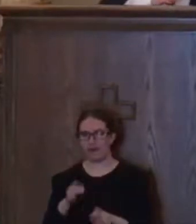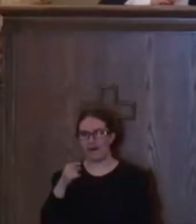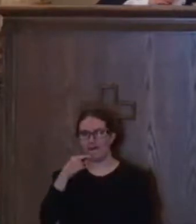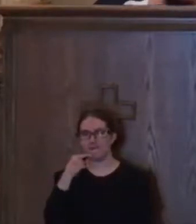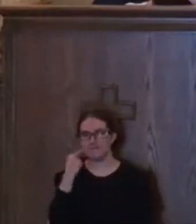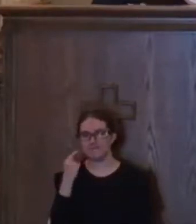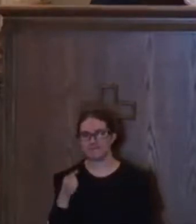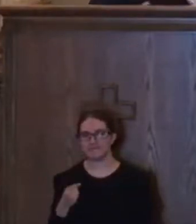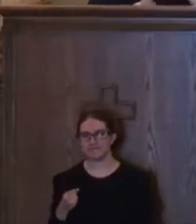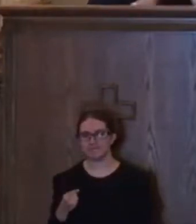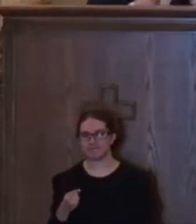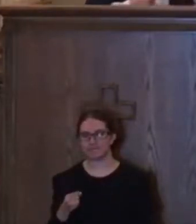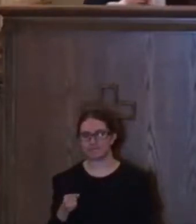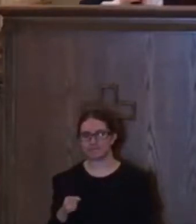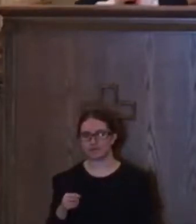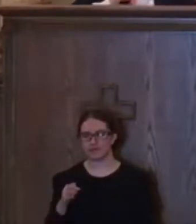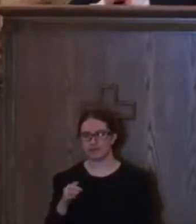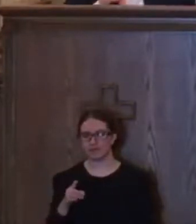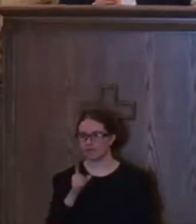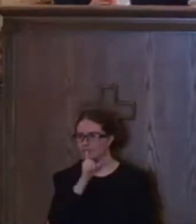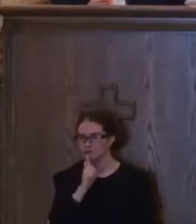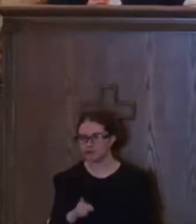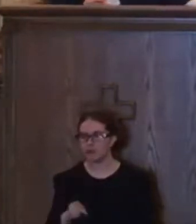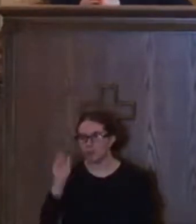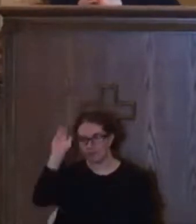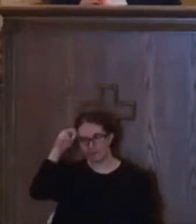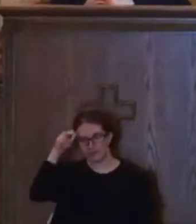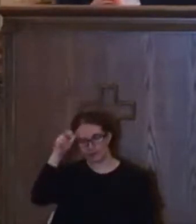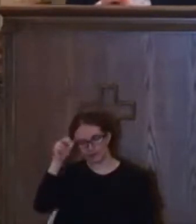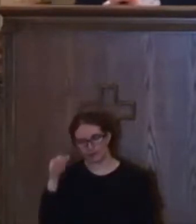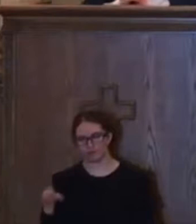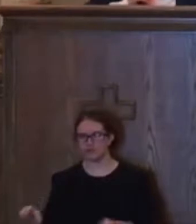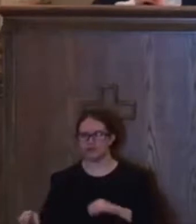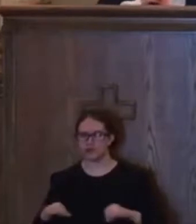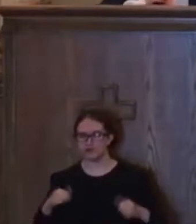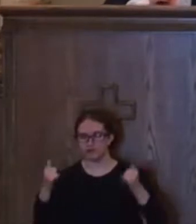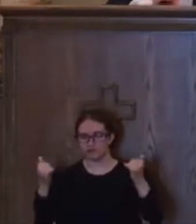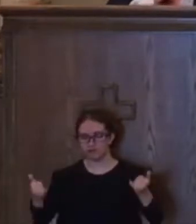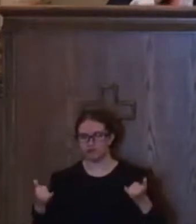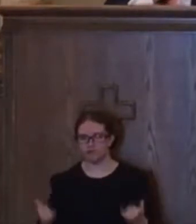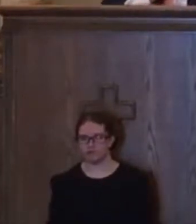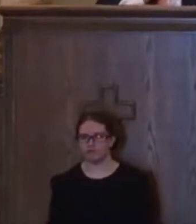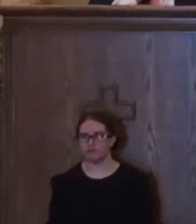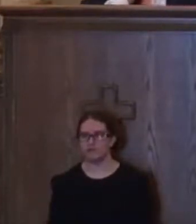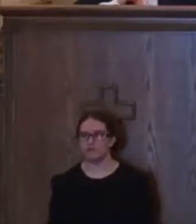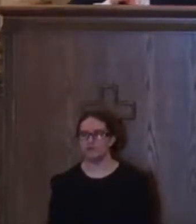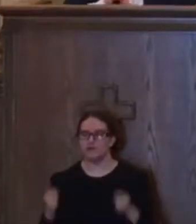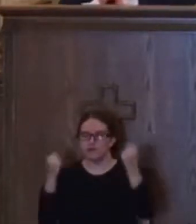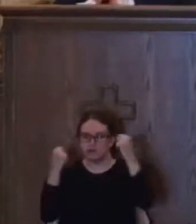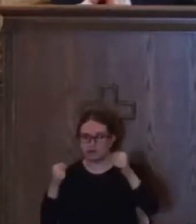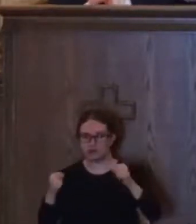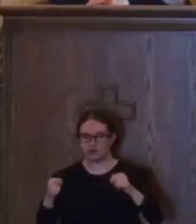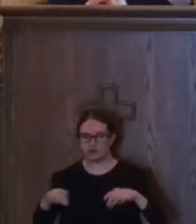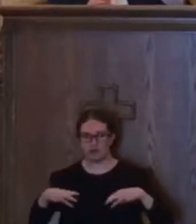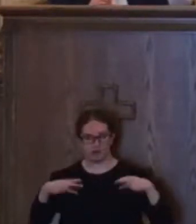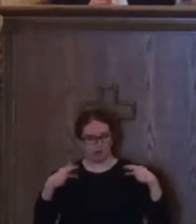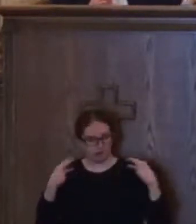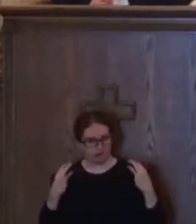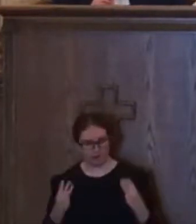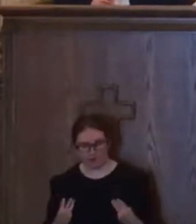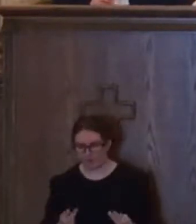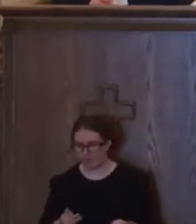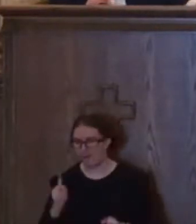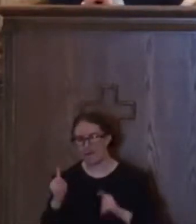telling you that for a fact, what the devil was trying to do right now He's trying to wear the saints